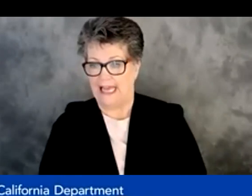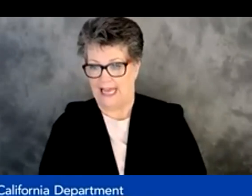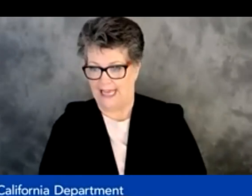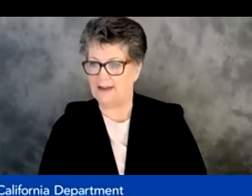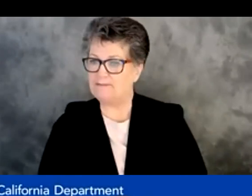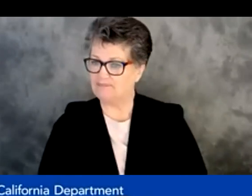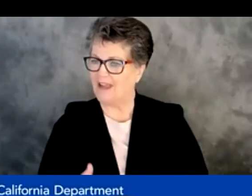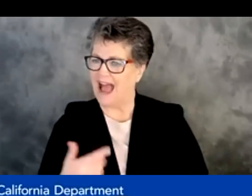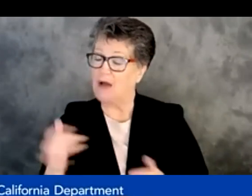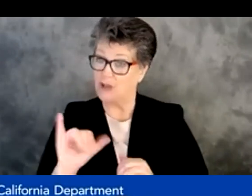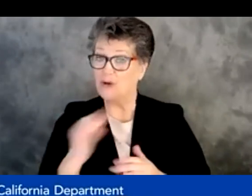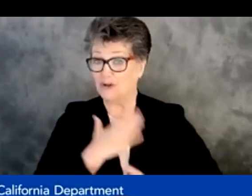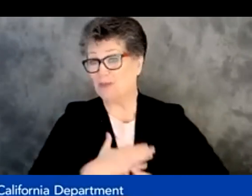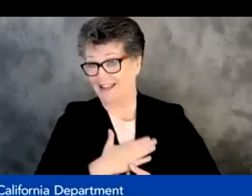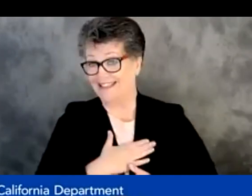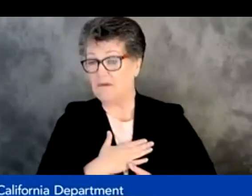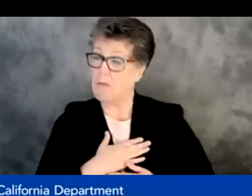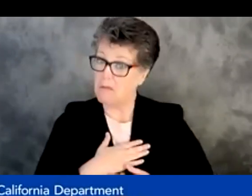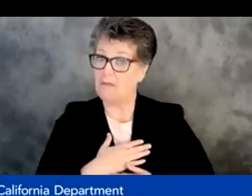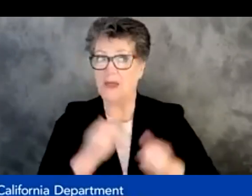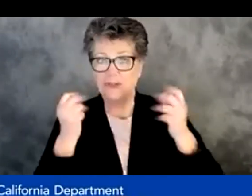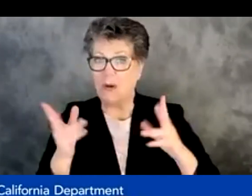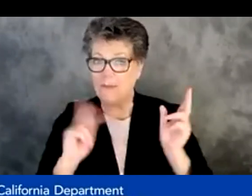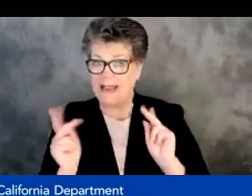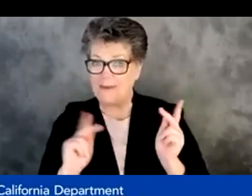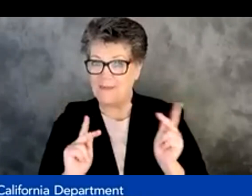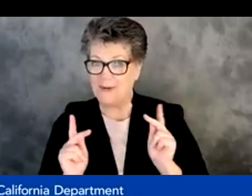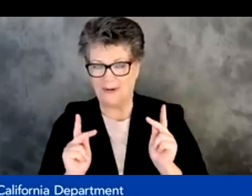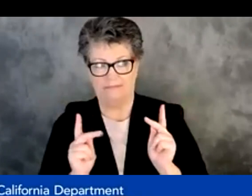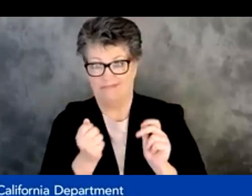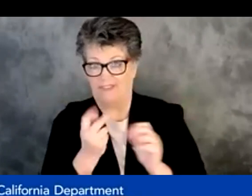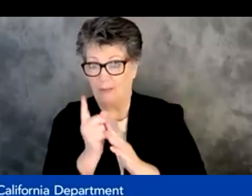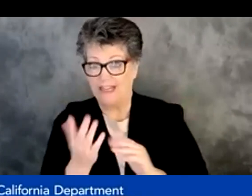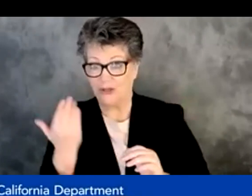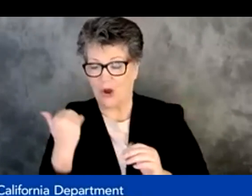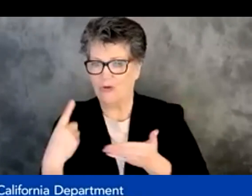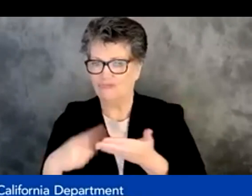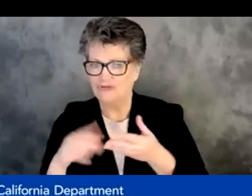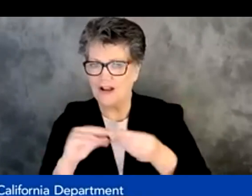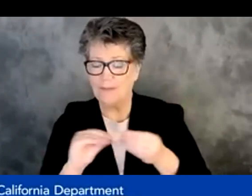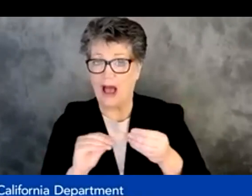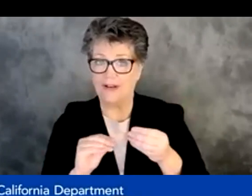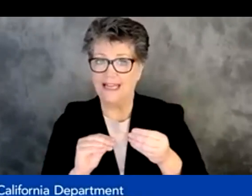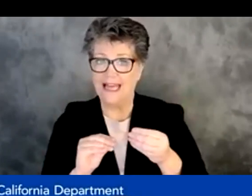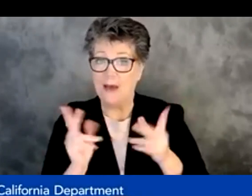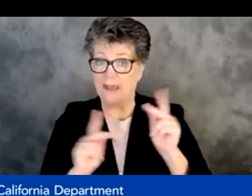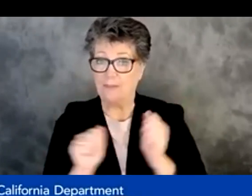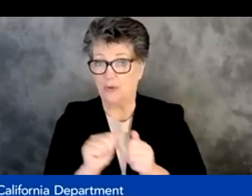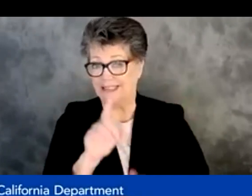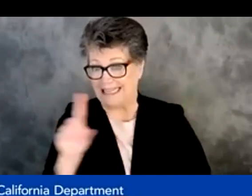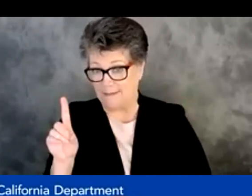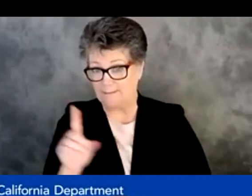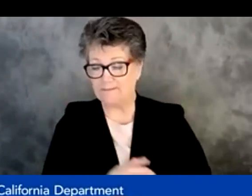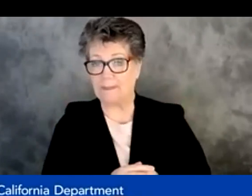I was also pleased to hear that there were so many people a couple of minutes ago talking about people with developmental